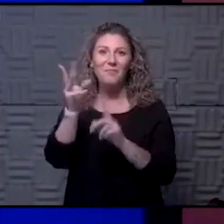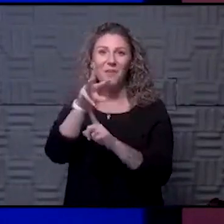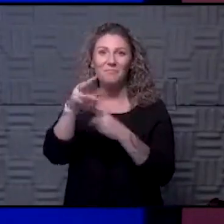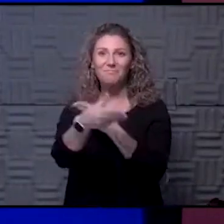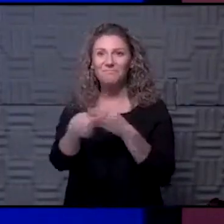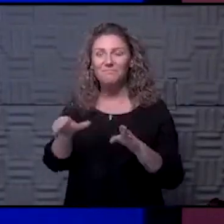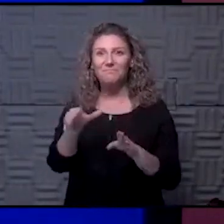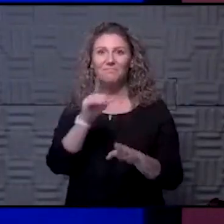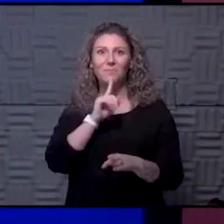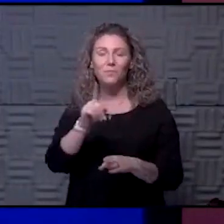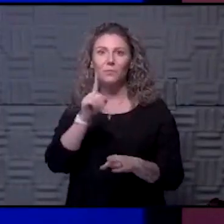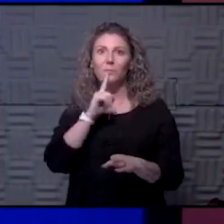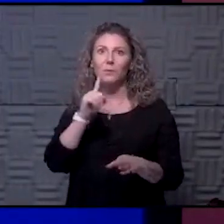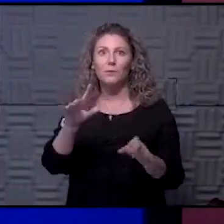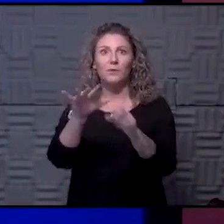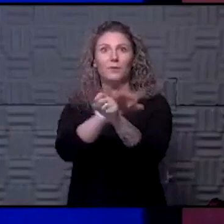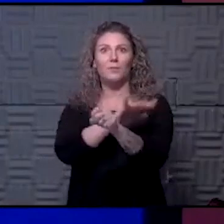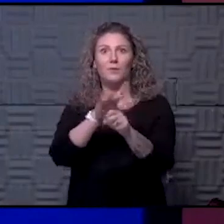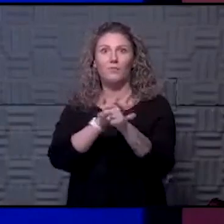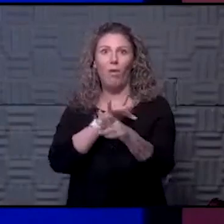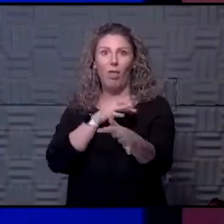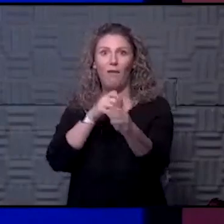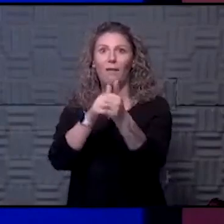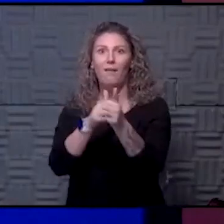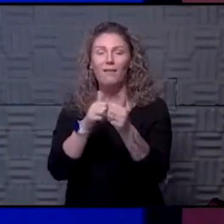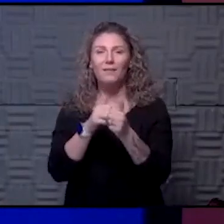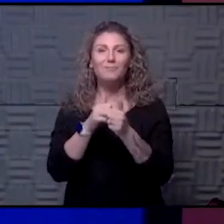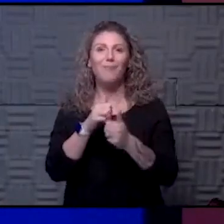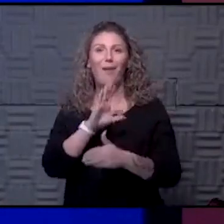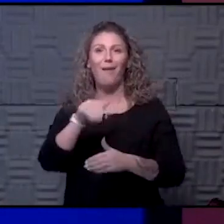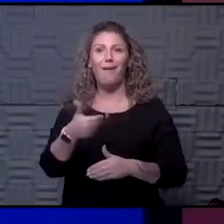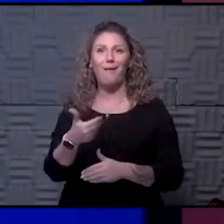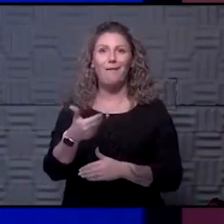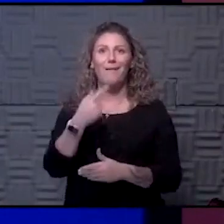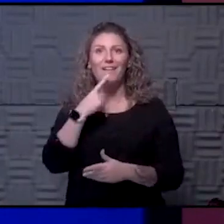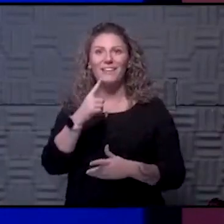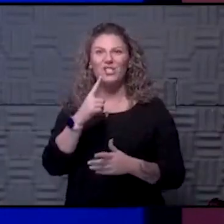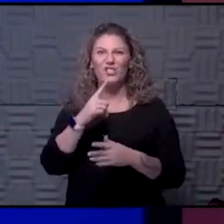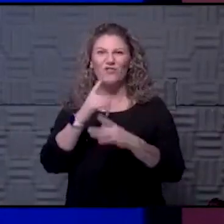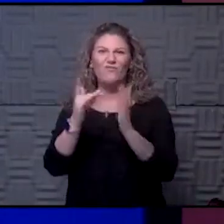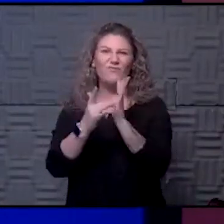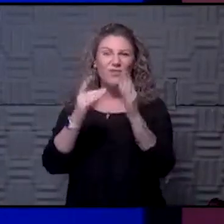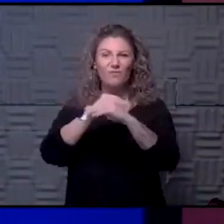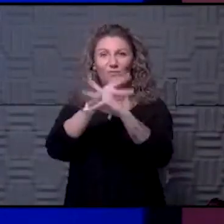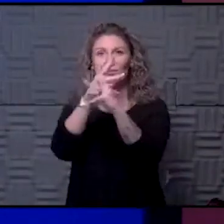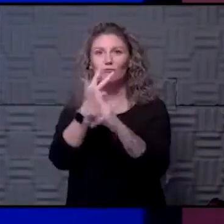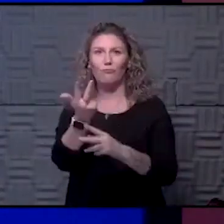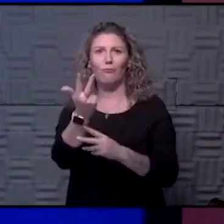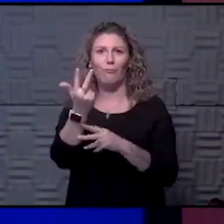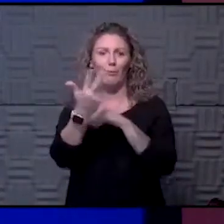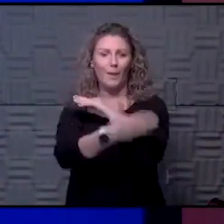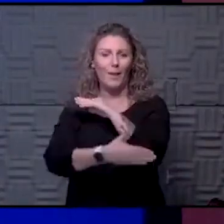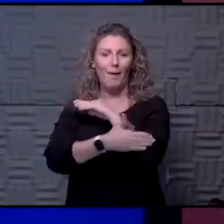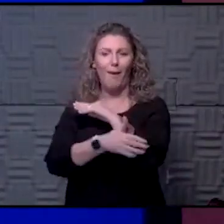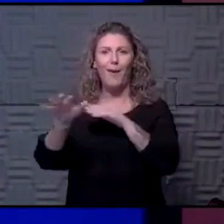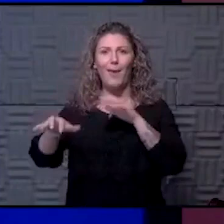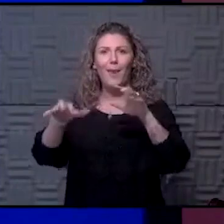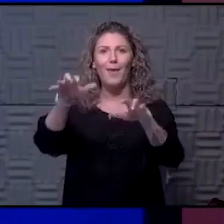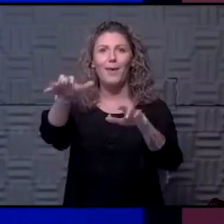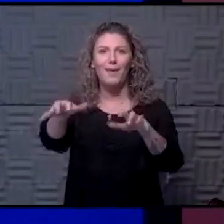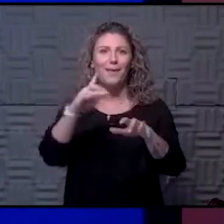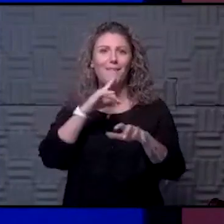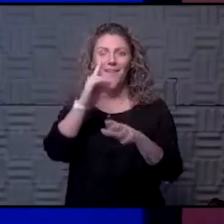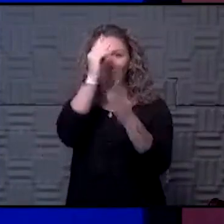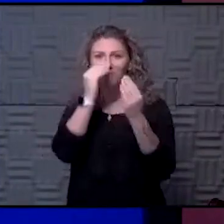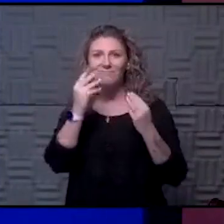We have a very packed update today. Our guests are joining virtually from 3 metro area counties to update vaccination and infection